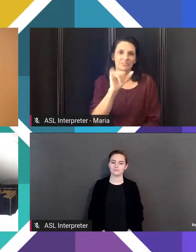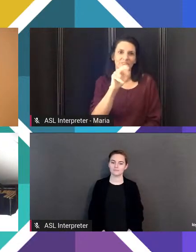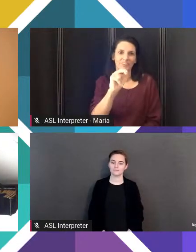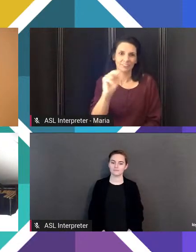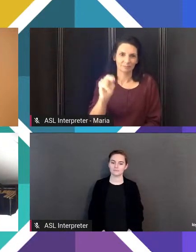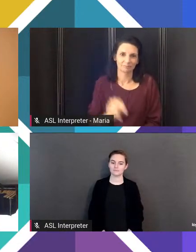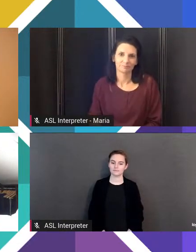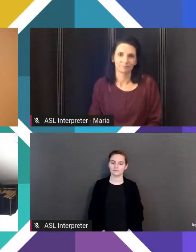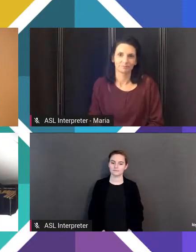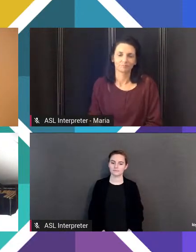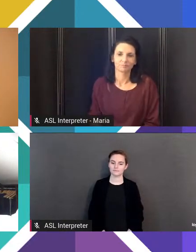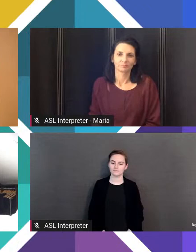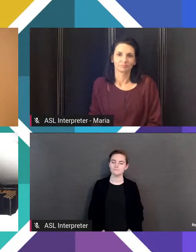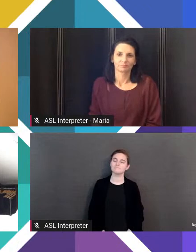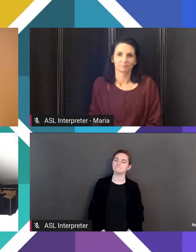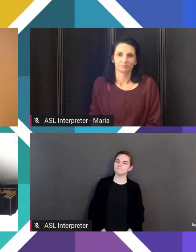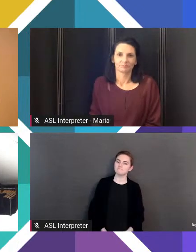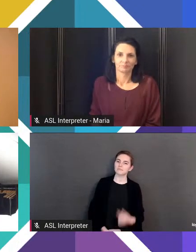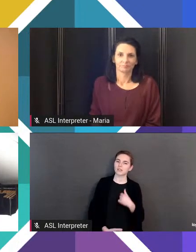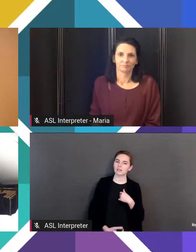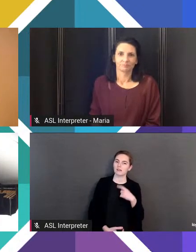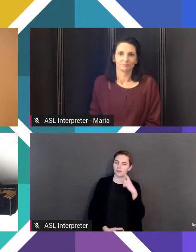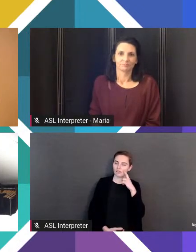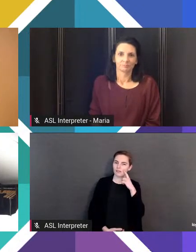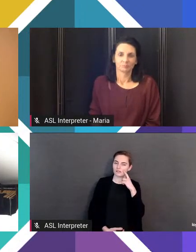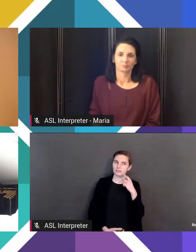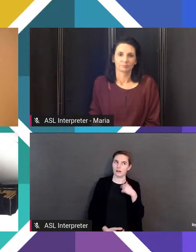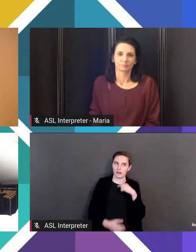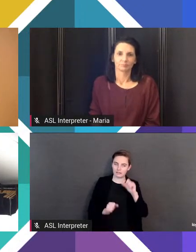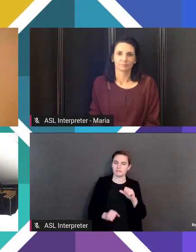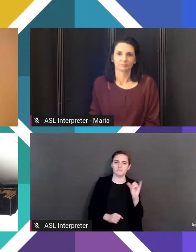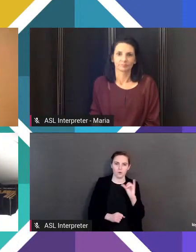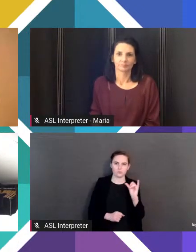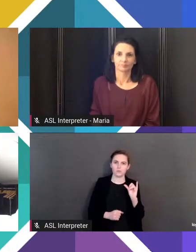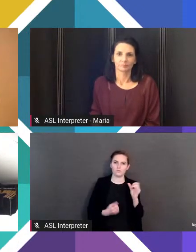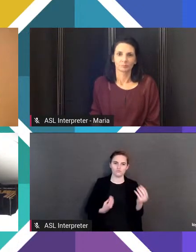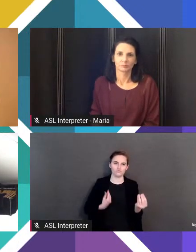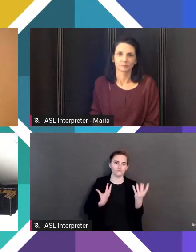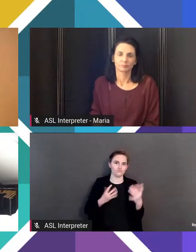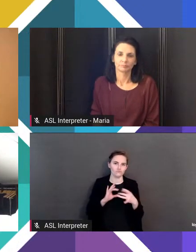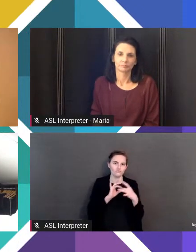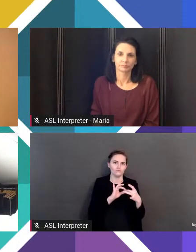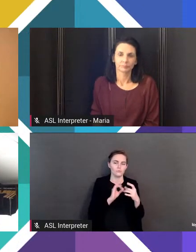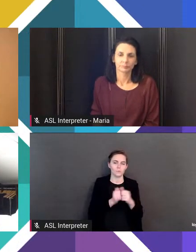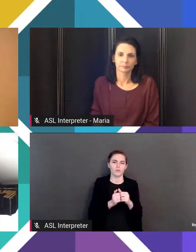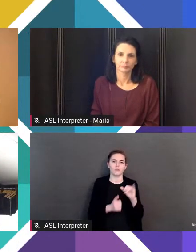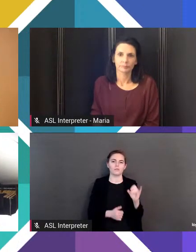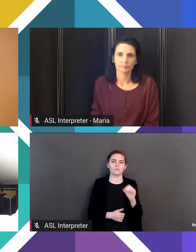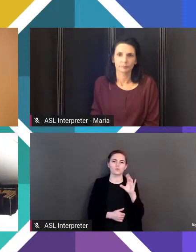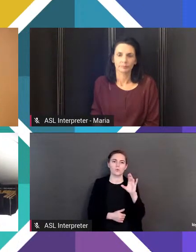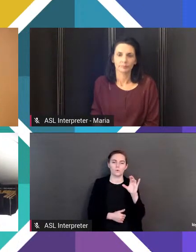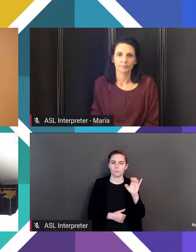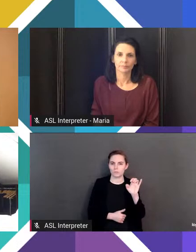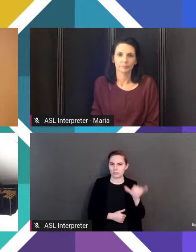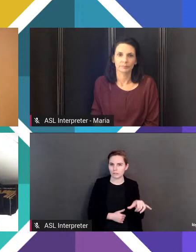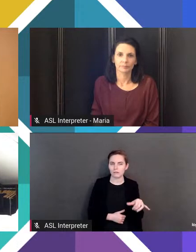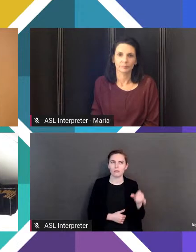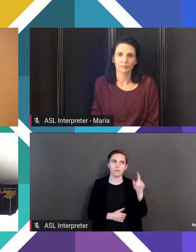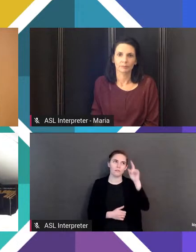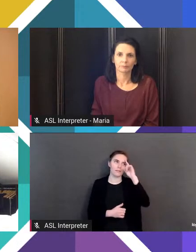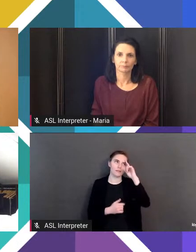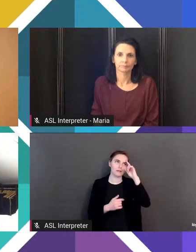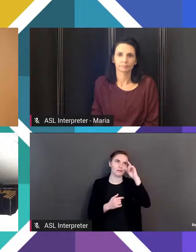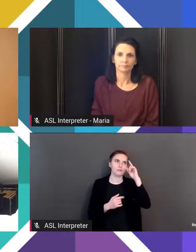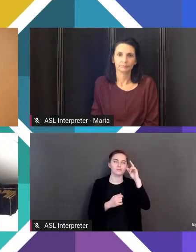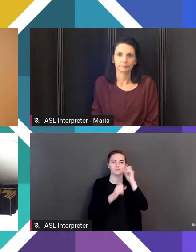So I think that like I could definitely resonate with Joey when I think of like borders and stuff like that. I just started